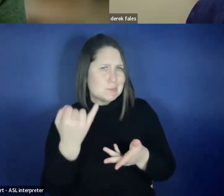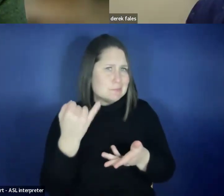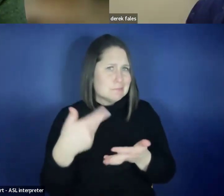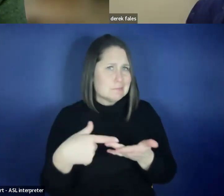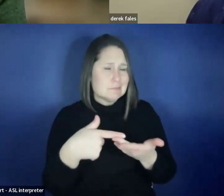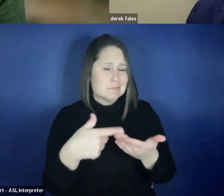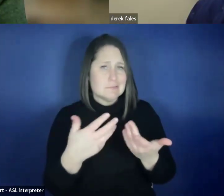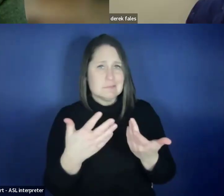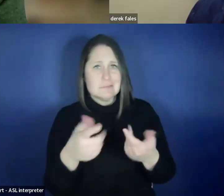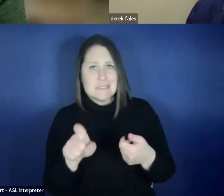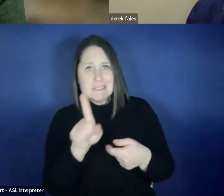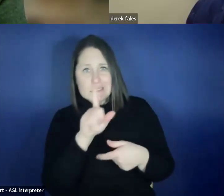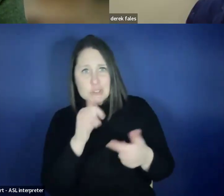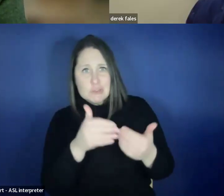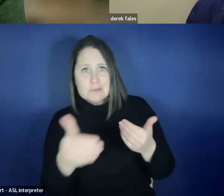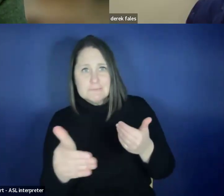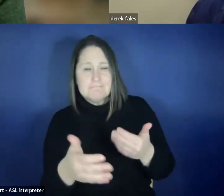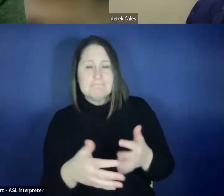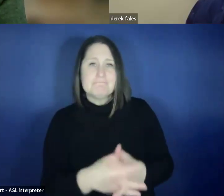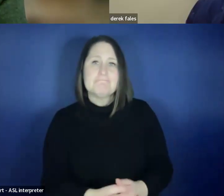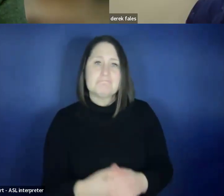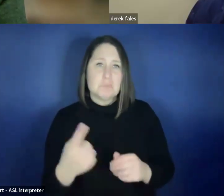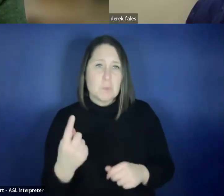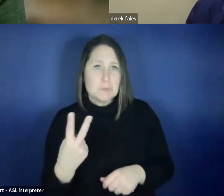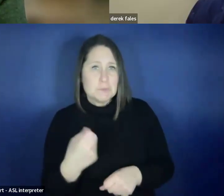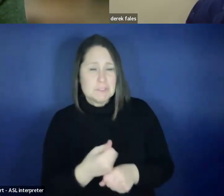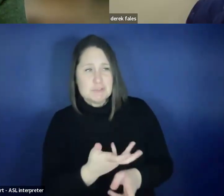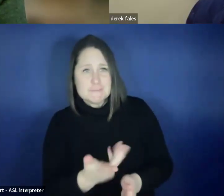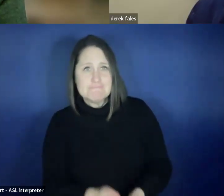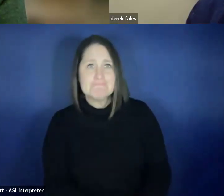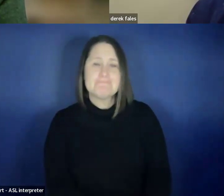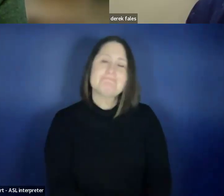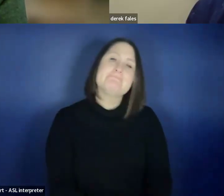where your needs will be in the next couple of years.